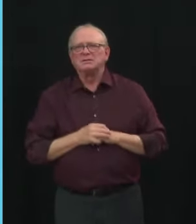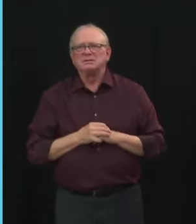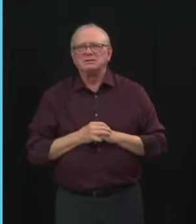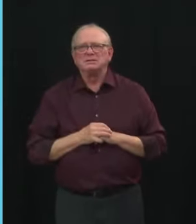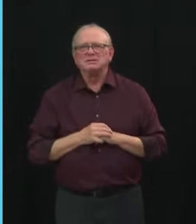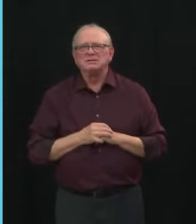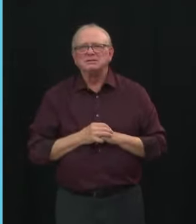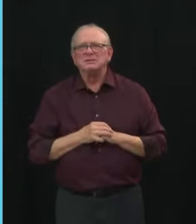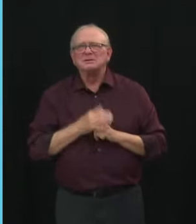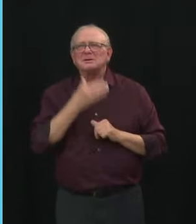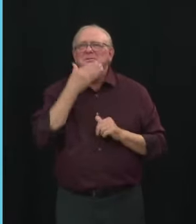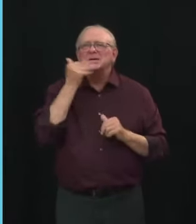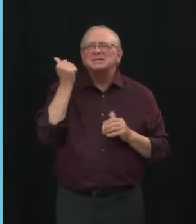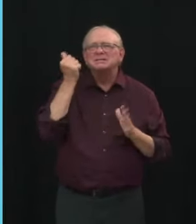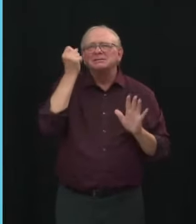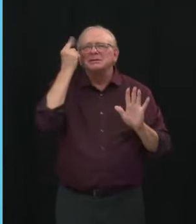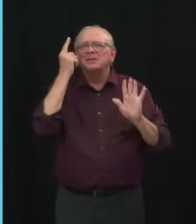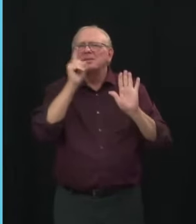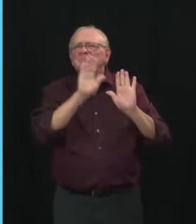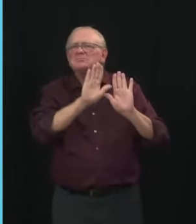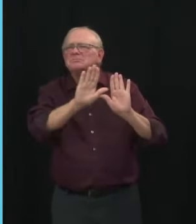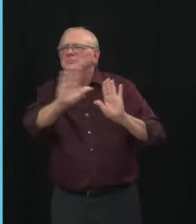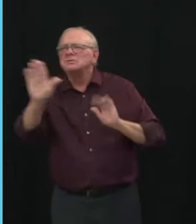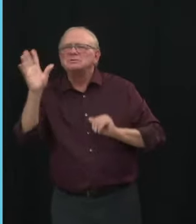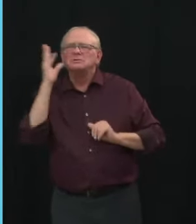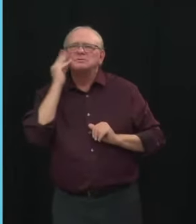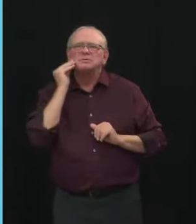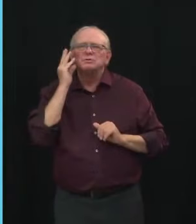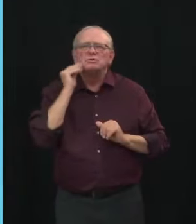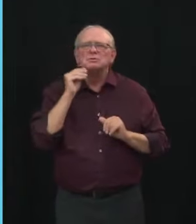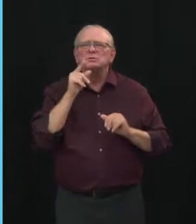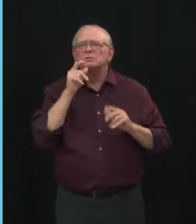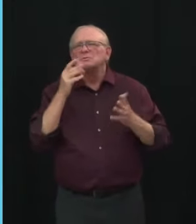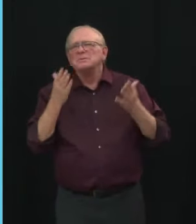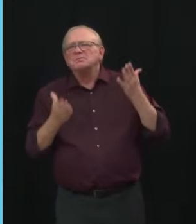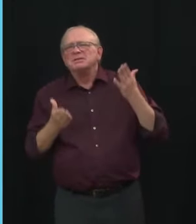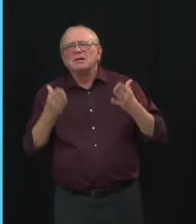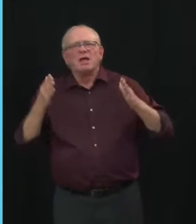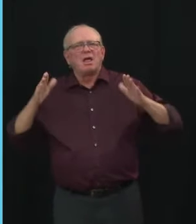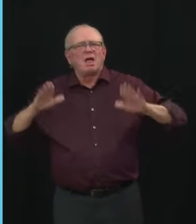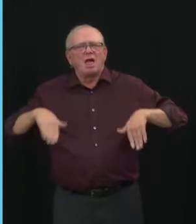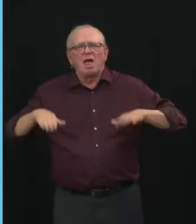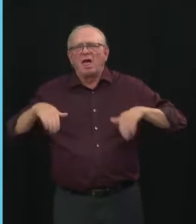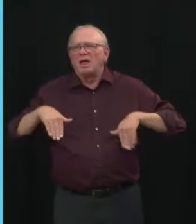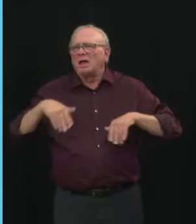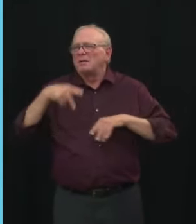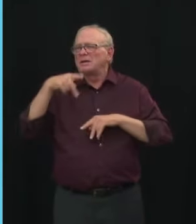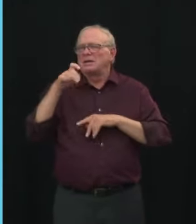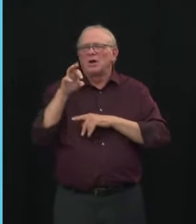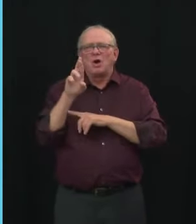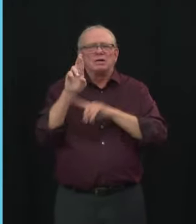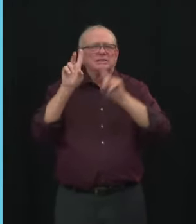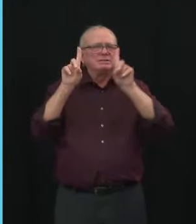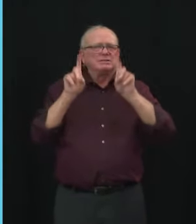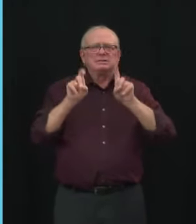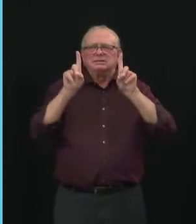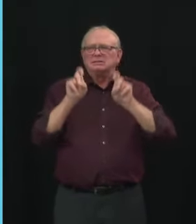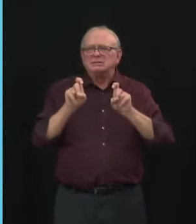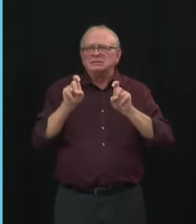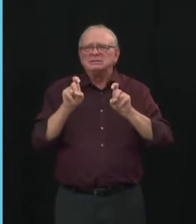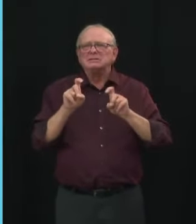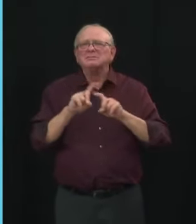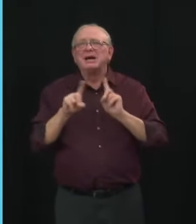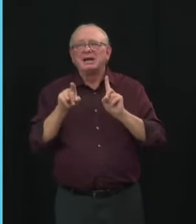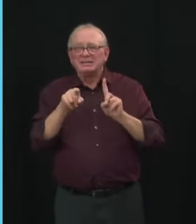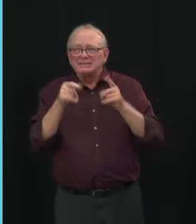continue to work on documenting. So someone who may not have had a PCR test can still, of course, have an experience with